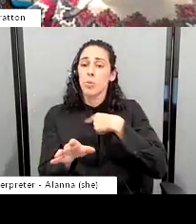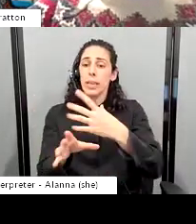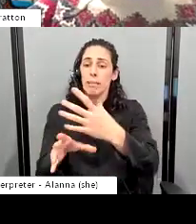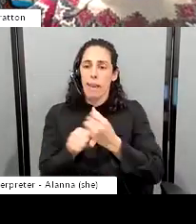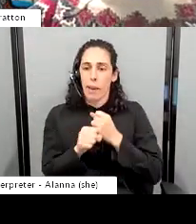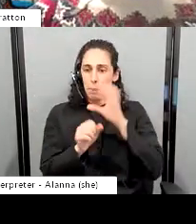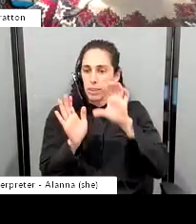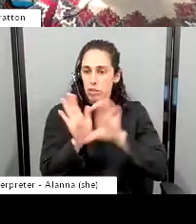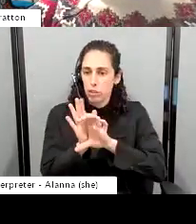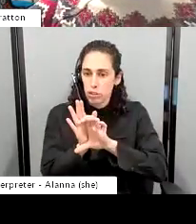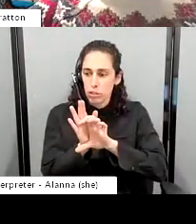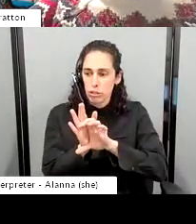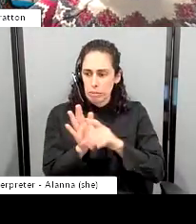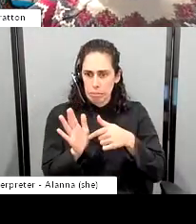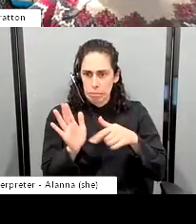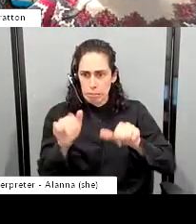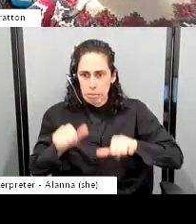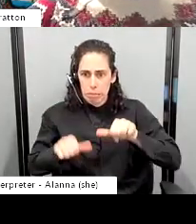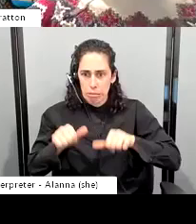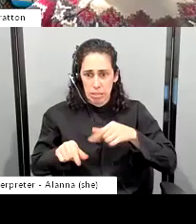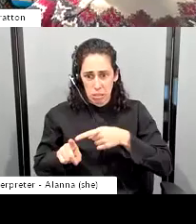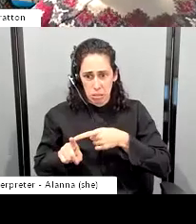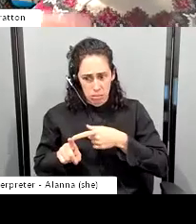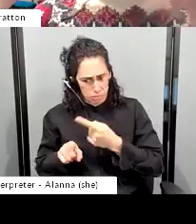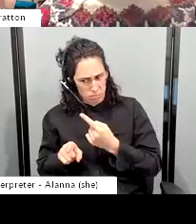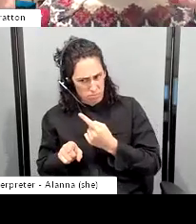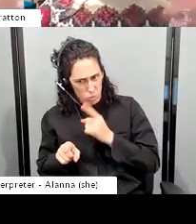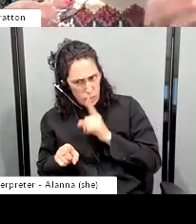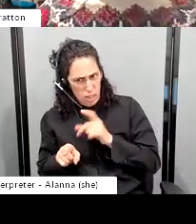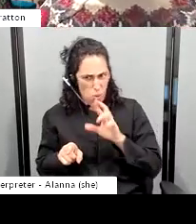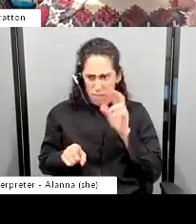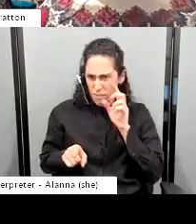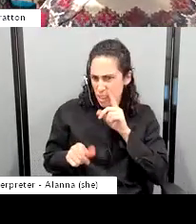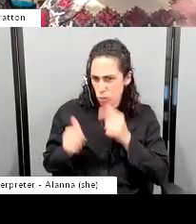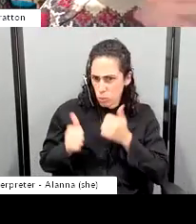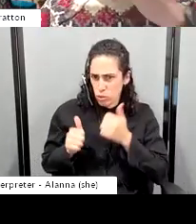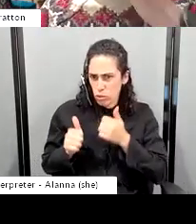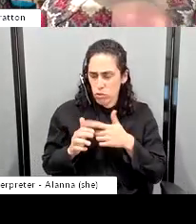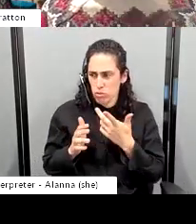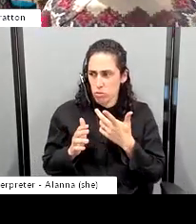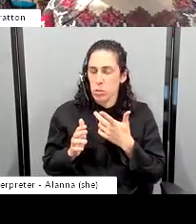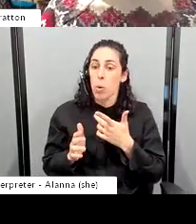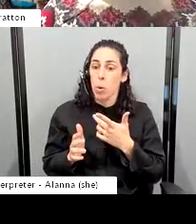images. Yeah, let's do one right now. So, let's generate a very simple image.